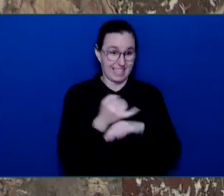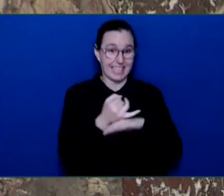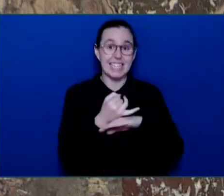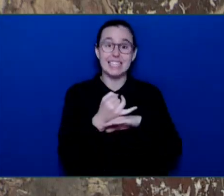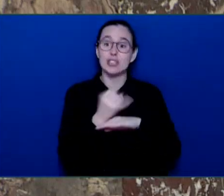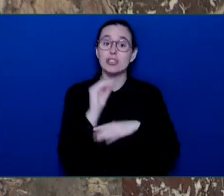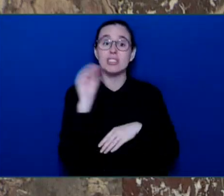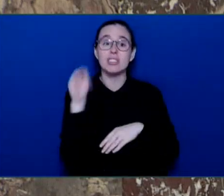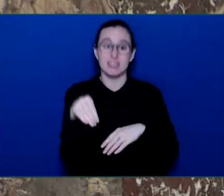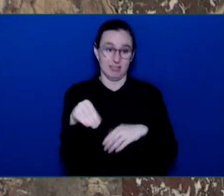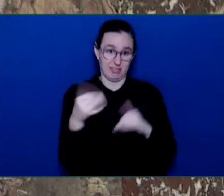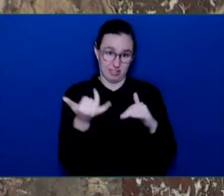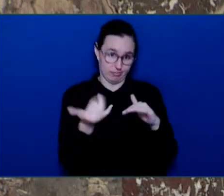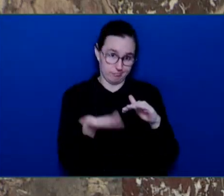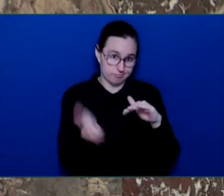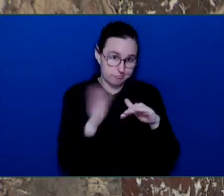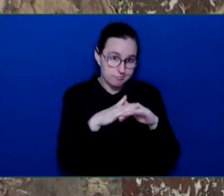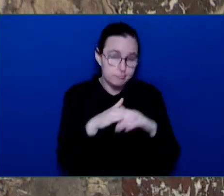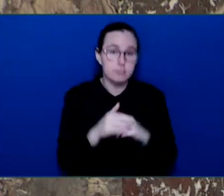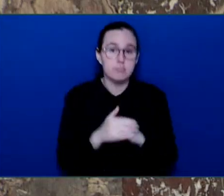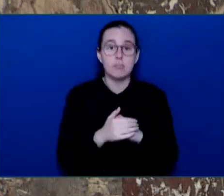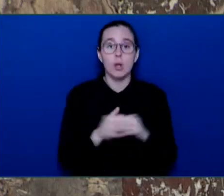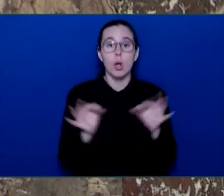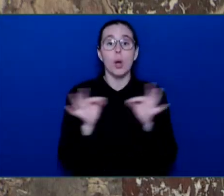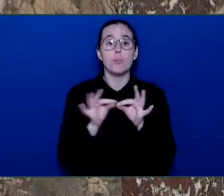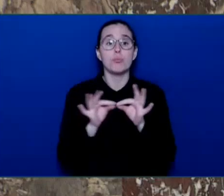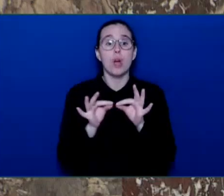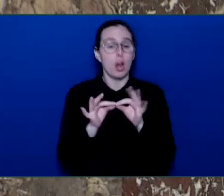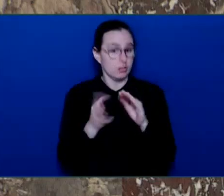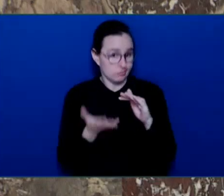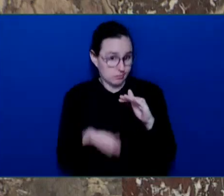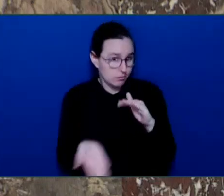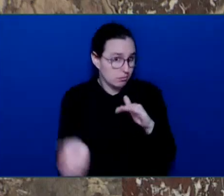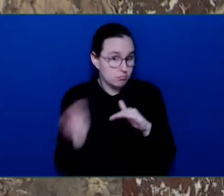Columbia, that families are struggling. They need help with affordability.